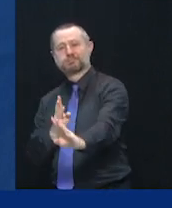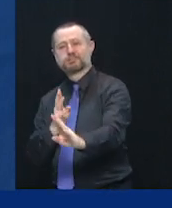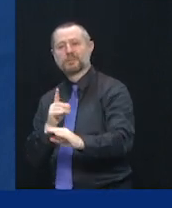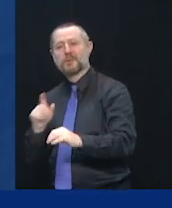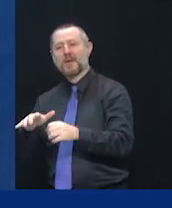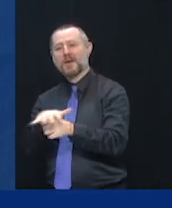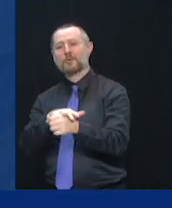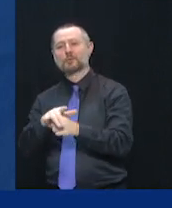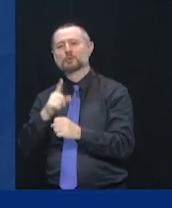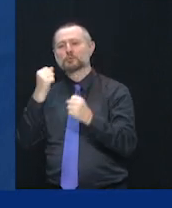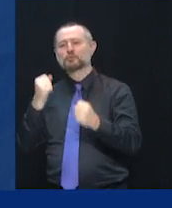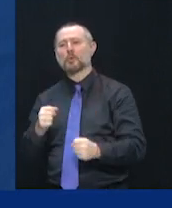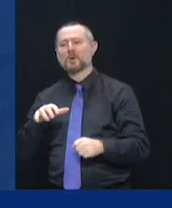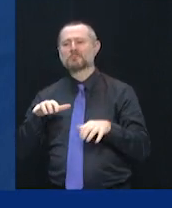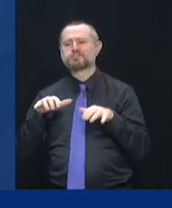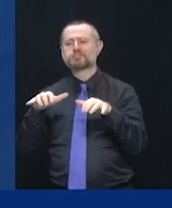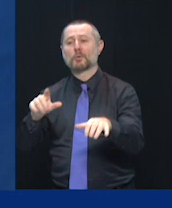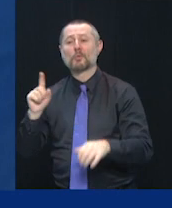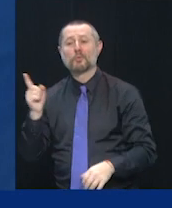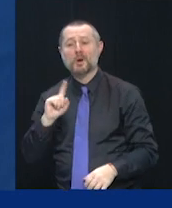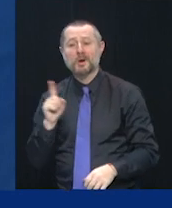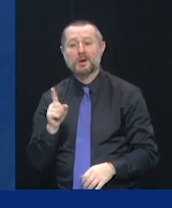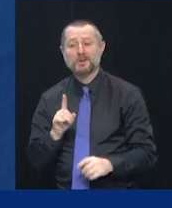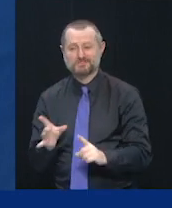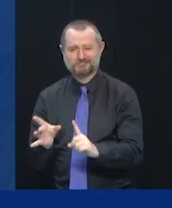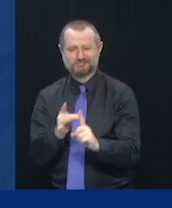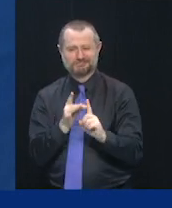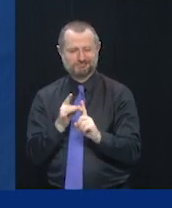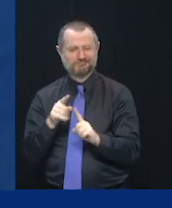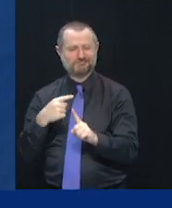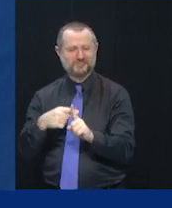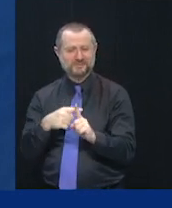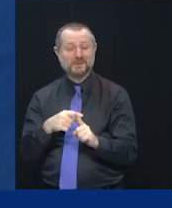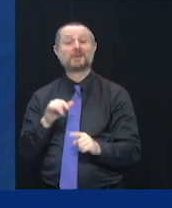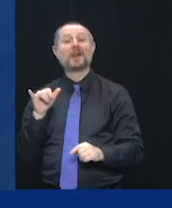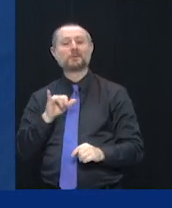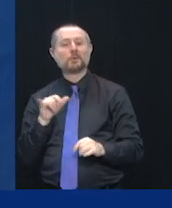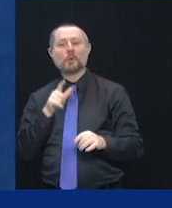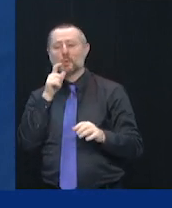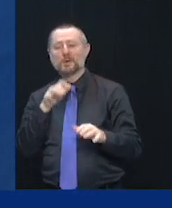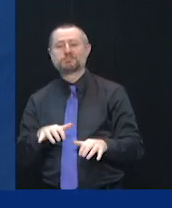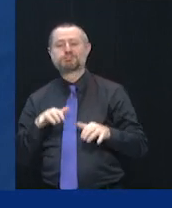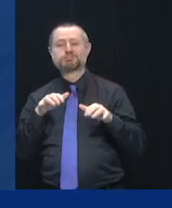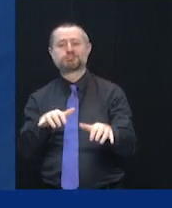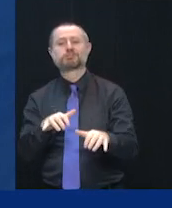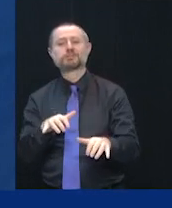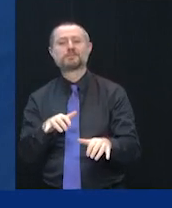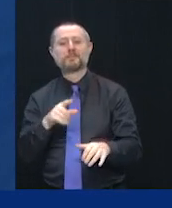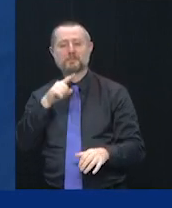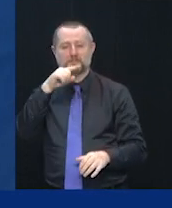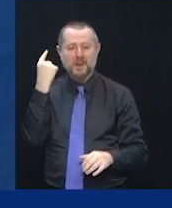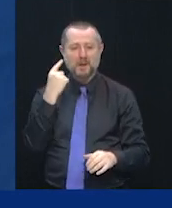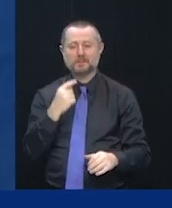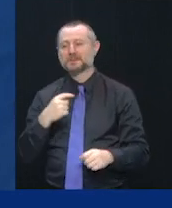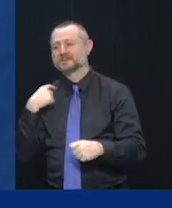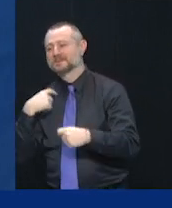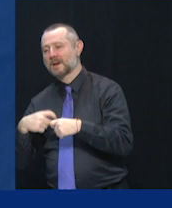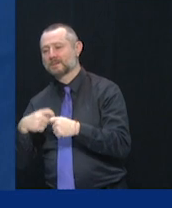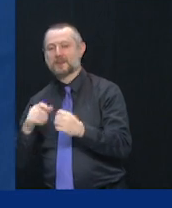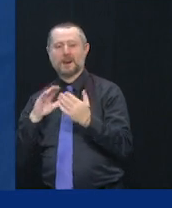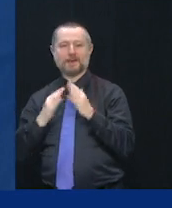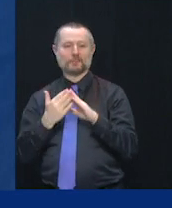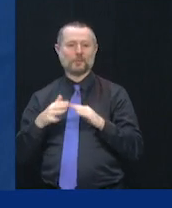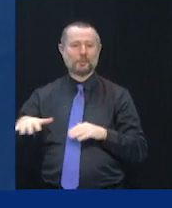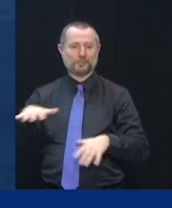high positivity areas, which are also high Black, Latino